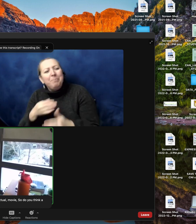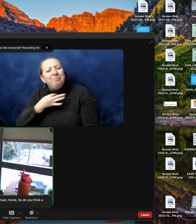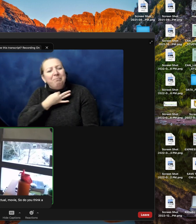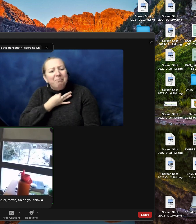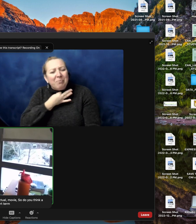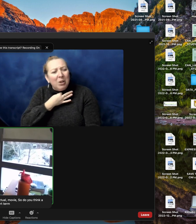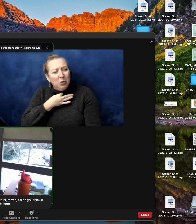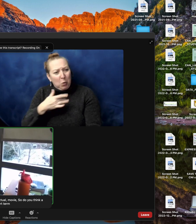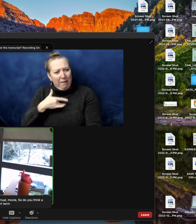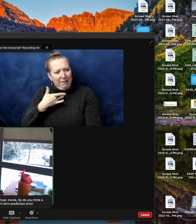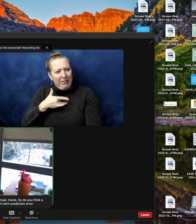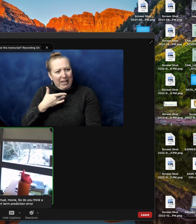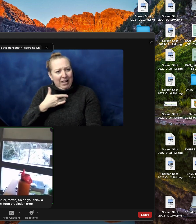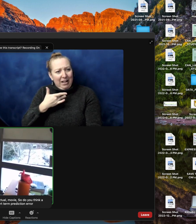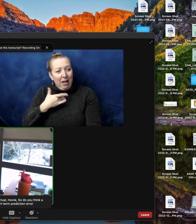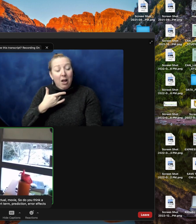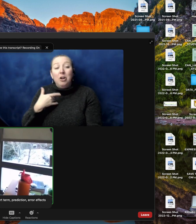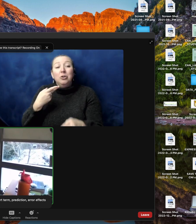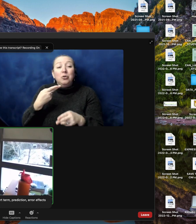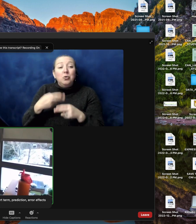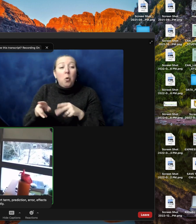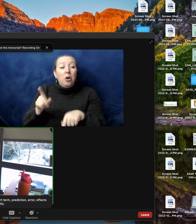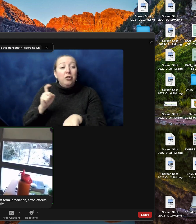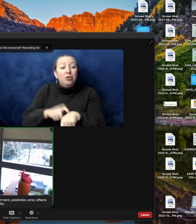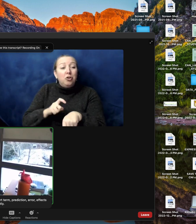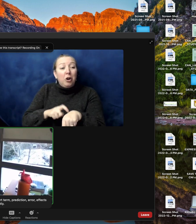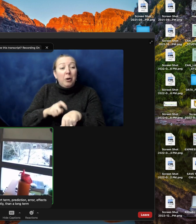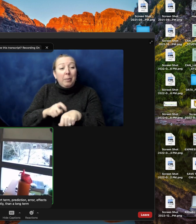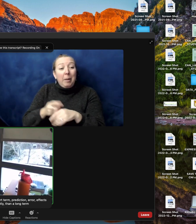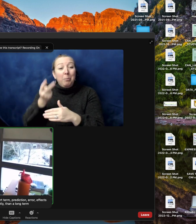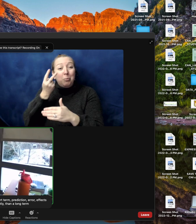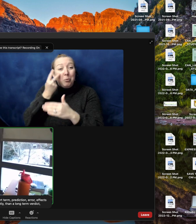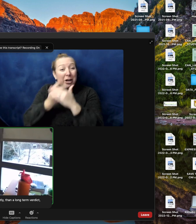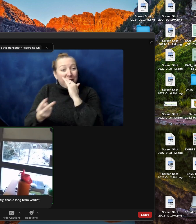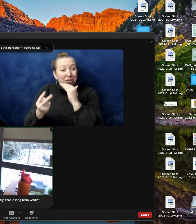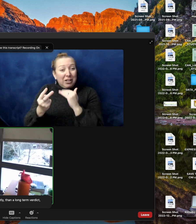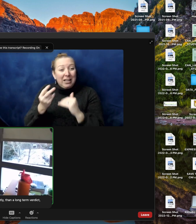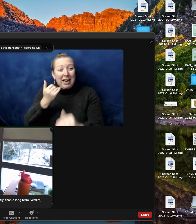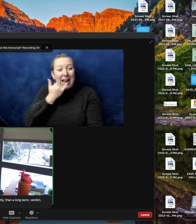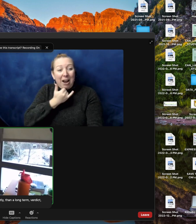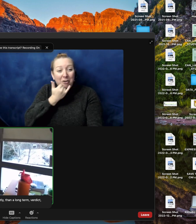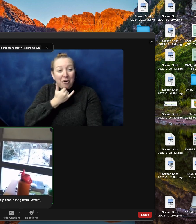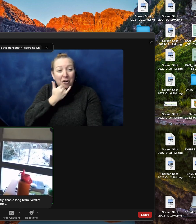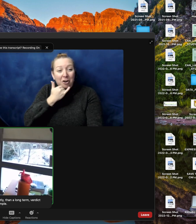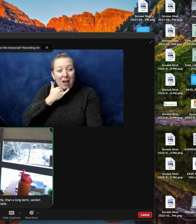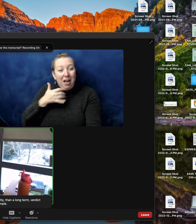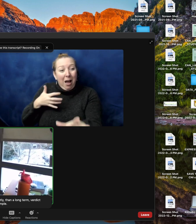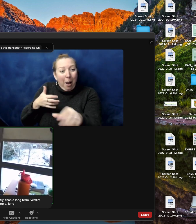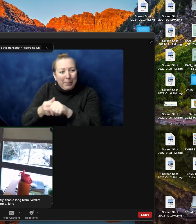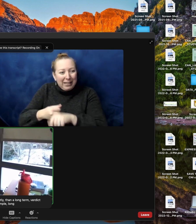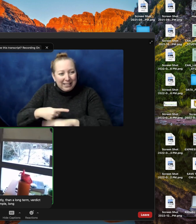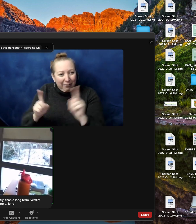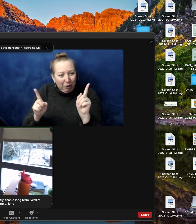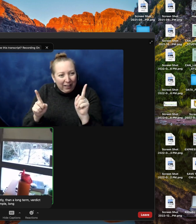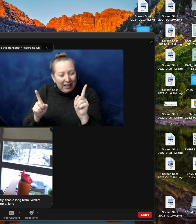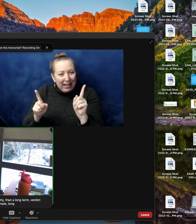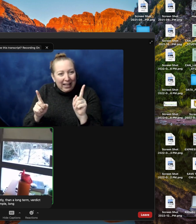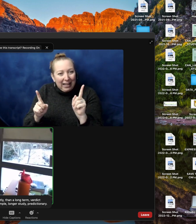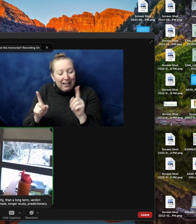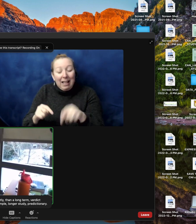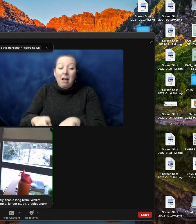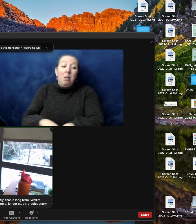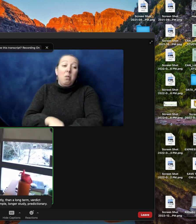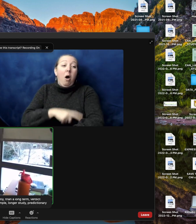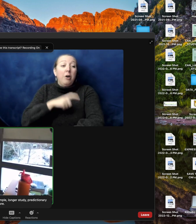short-term prediction error affects updating differently than a long-term prediction error? So for example, longer study prediction error delay and